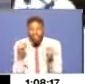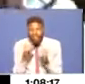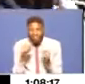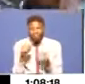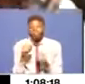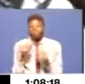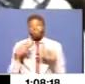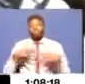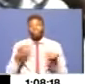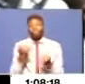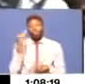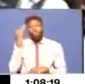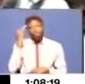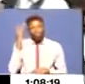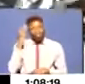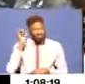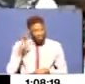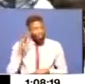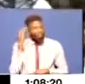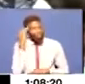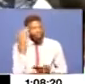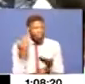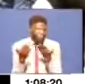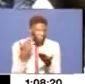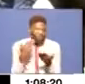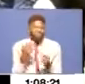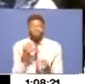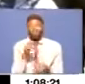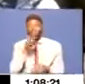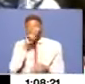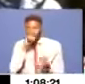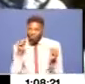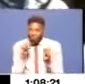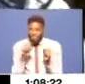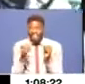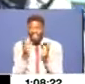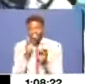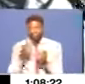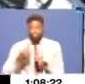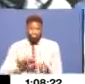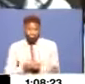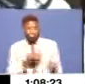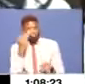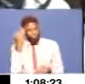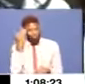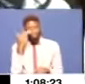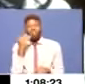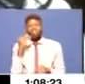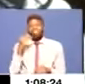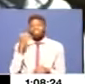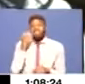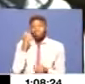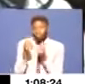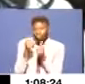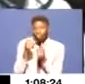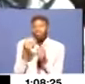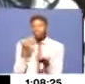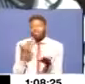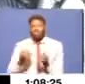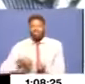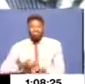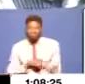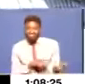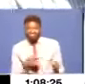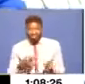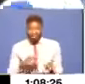malaria. Akipata cough anasema pingine niko na cough. Akipata diarrhea anajua anaweza kuwa na dysentery, anaweza kuwa na typhoid. Lakini